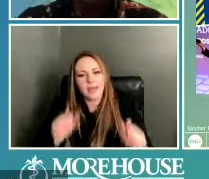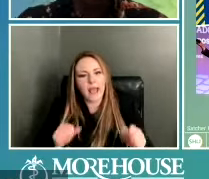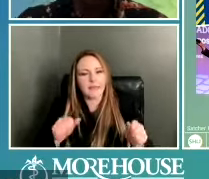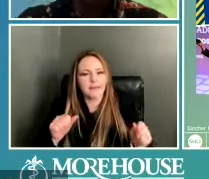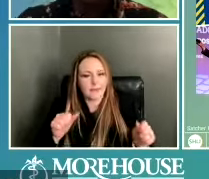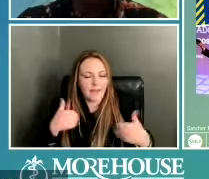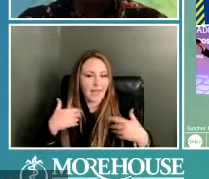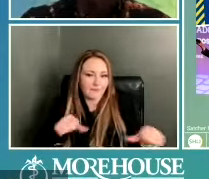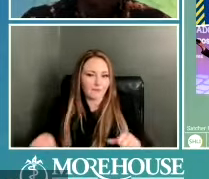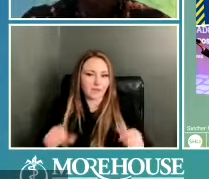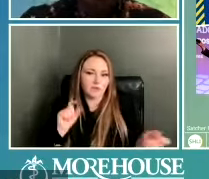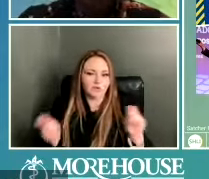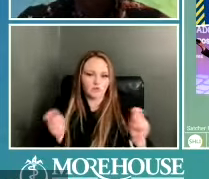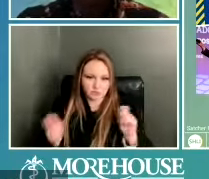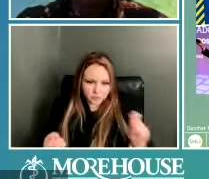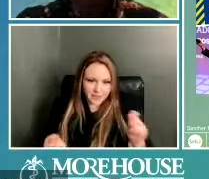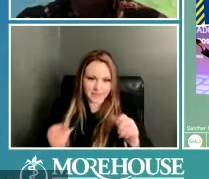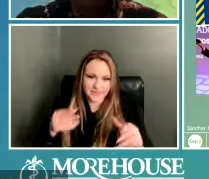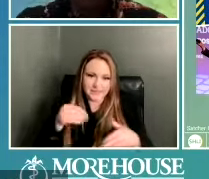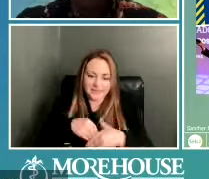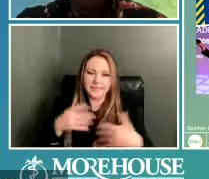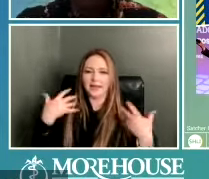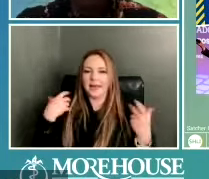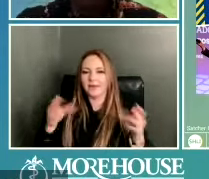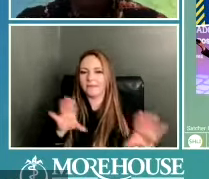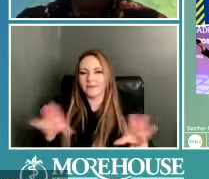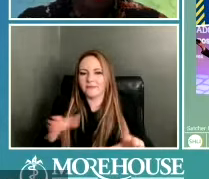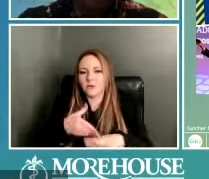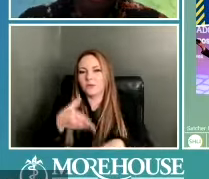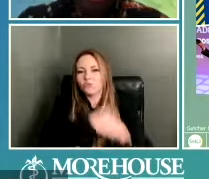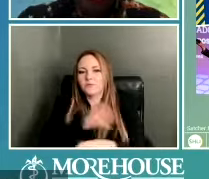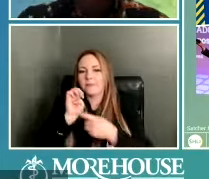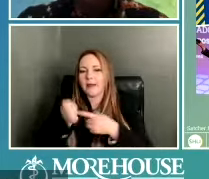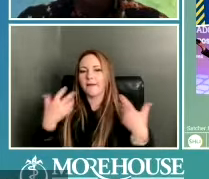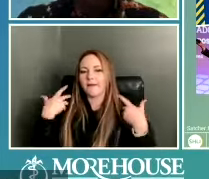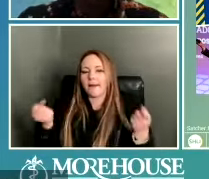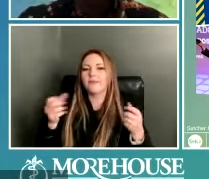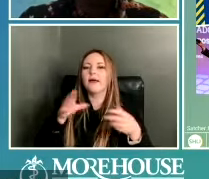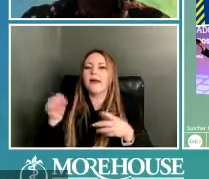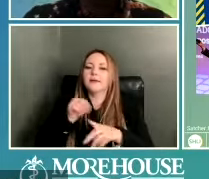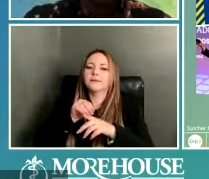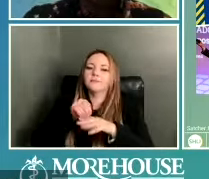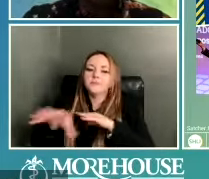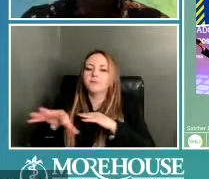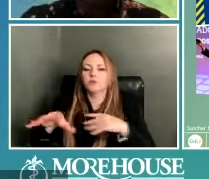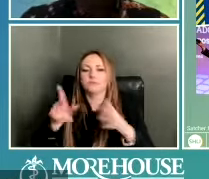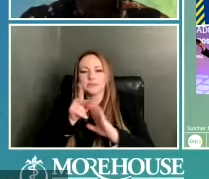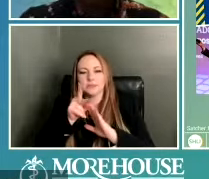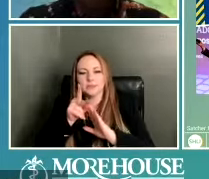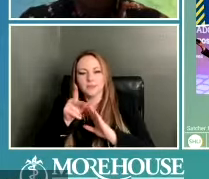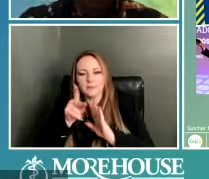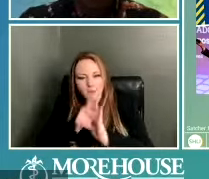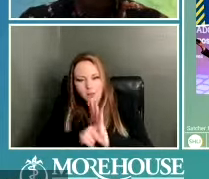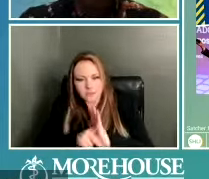behavior, improving environmental health, and influencing policies to support community health. And I want to say that this was our first time that we